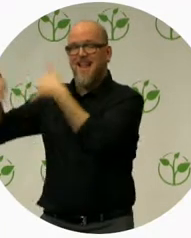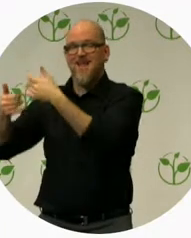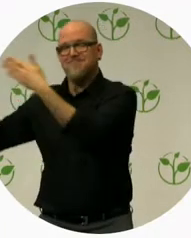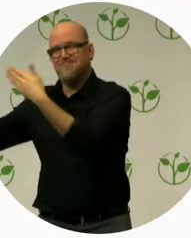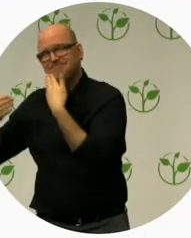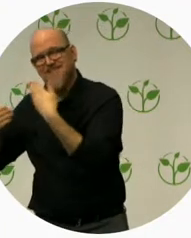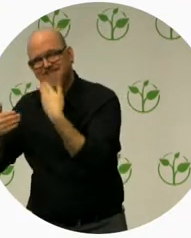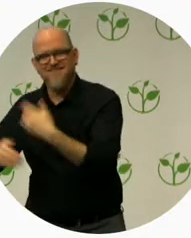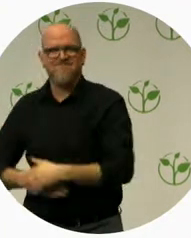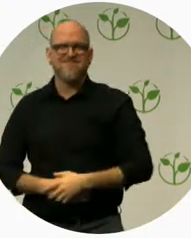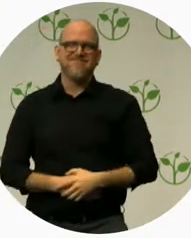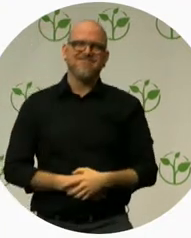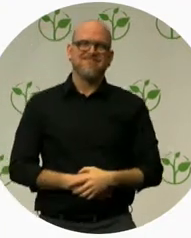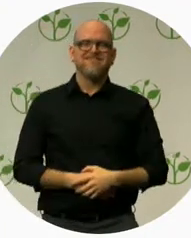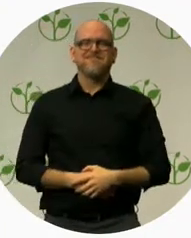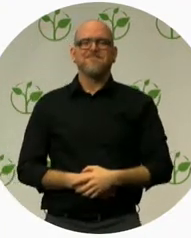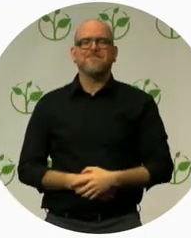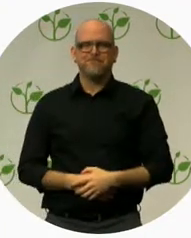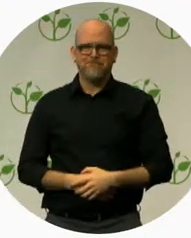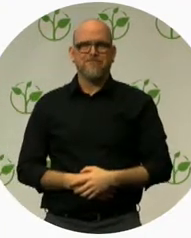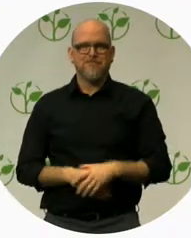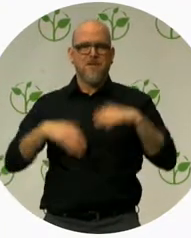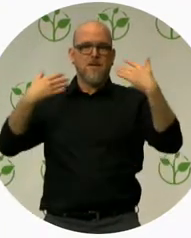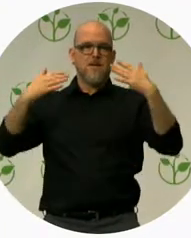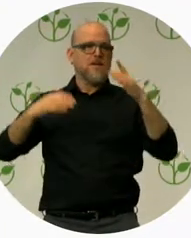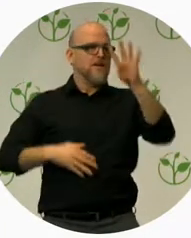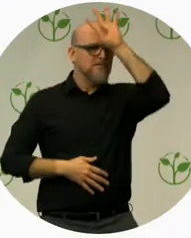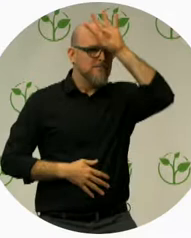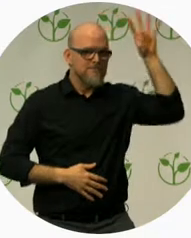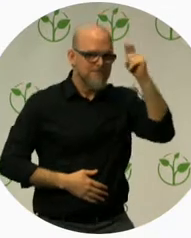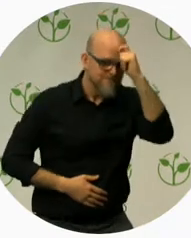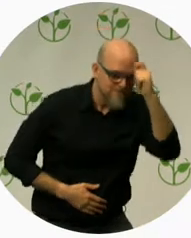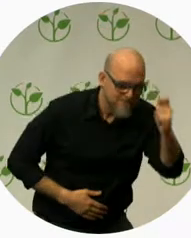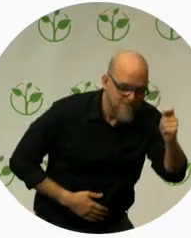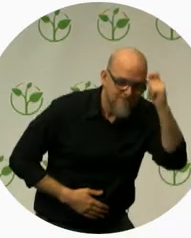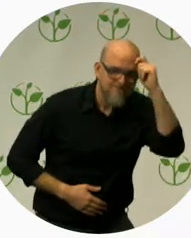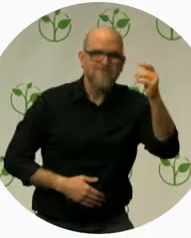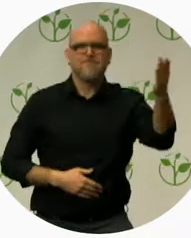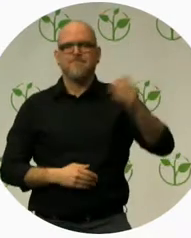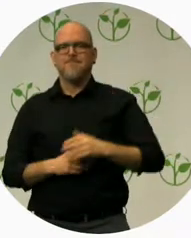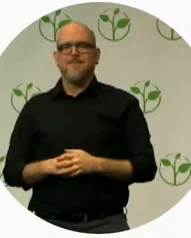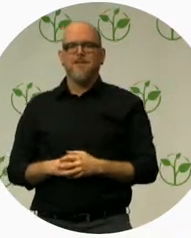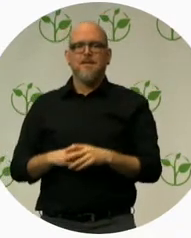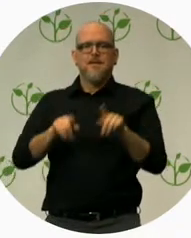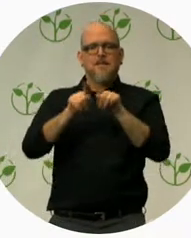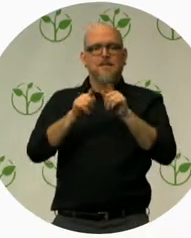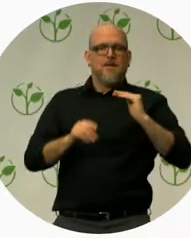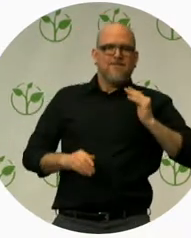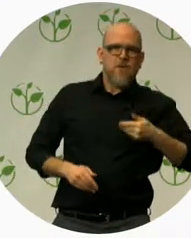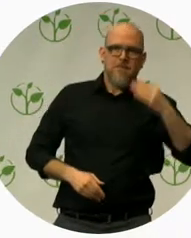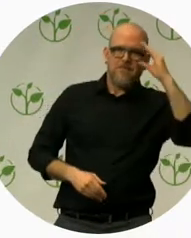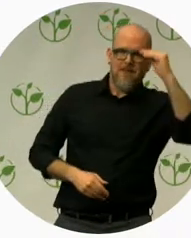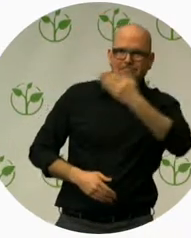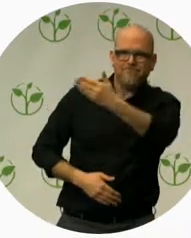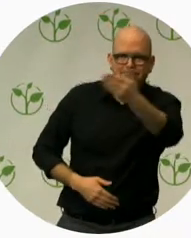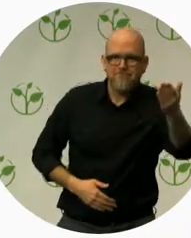Your Royal Highness, Your Excellencies, ladies and gentlemen, dear partners, friends, and